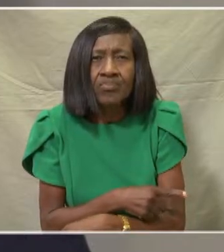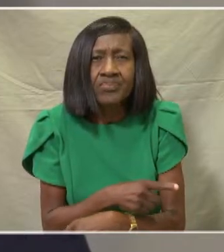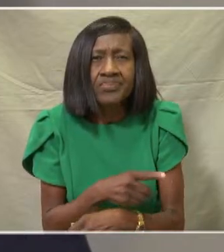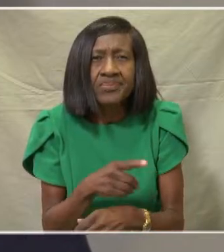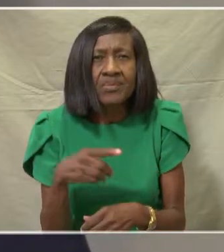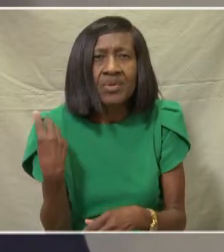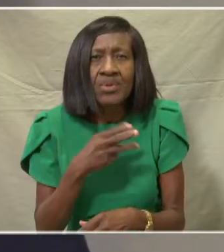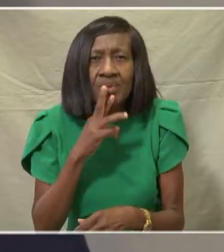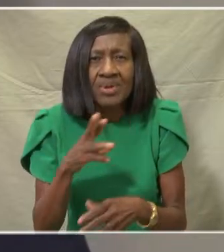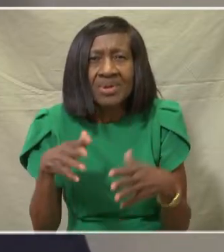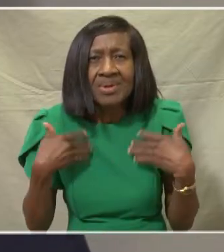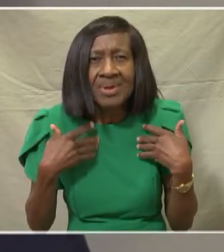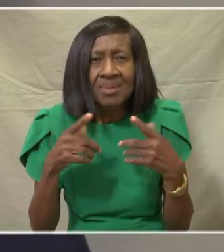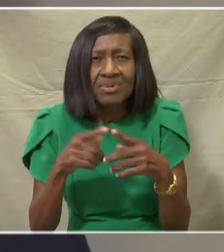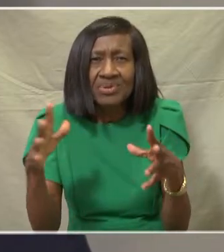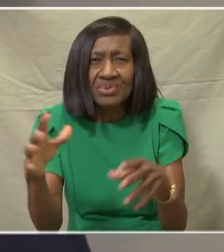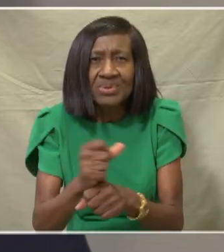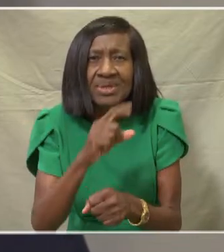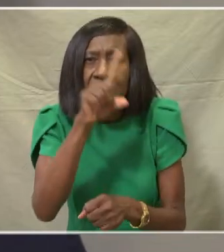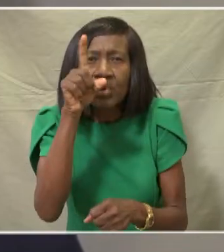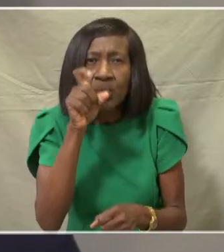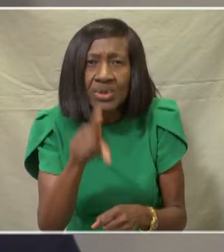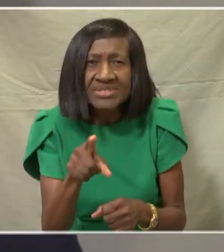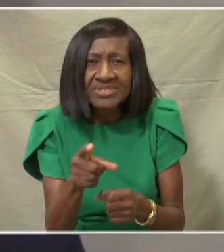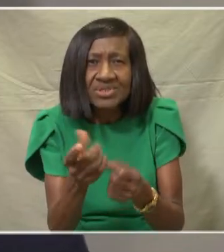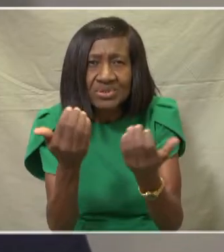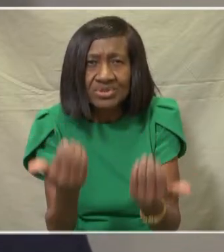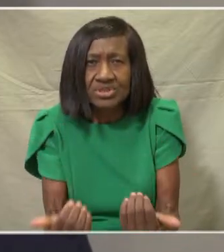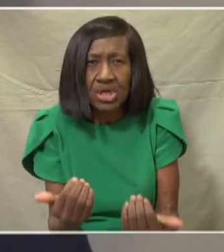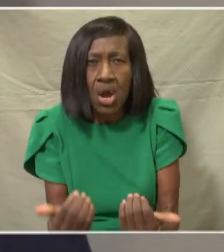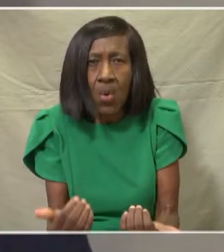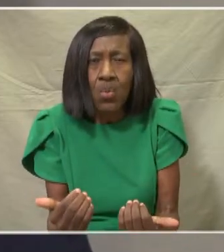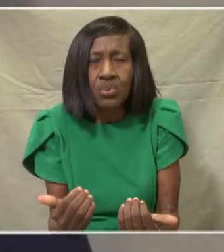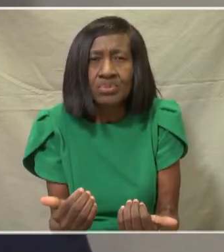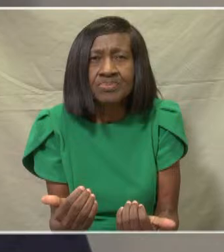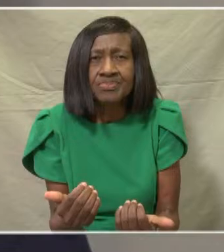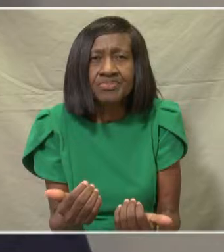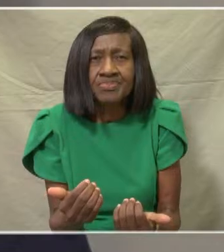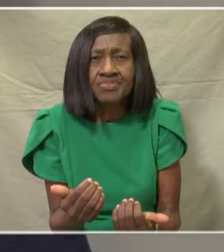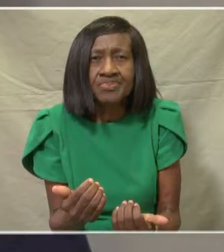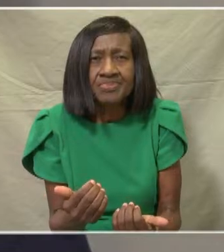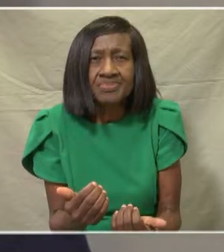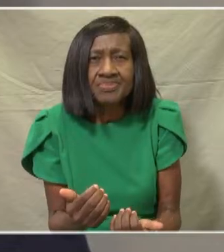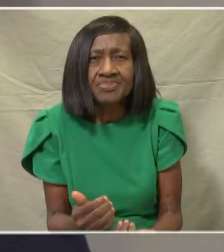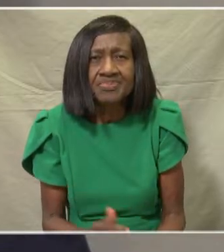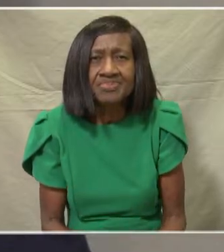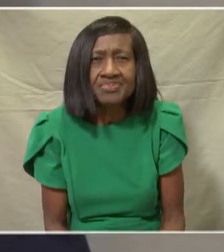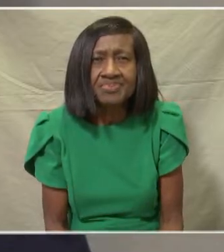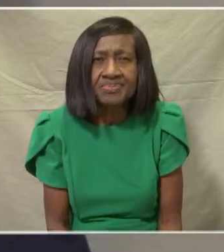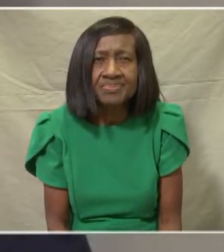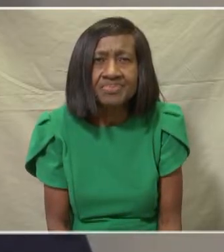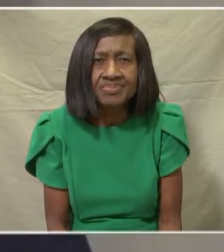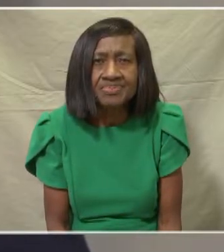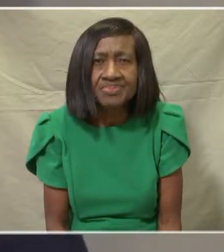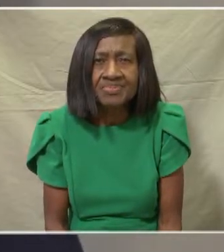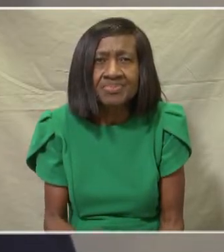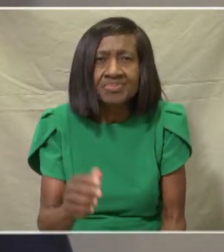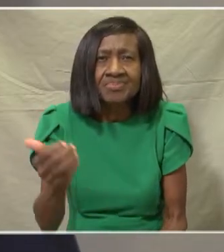are happy to take questions from those present or online, so we're happy to start that process. Any